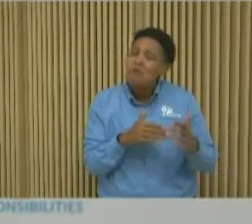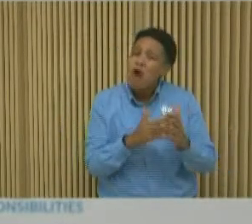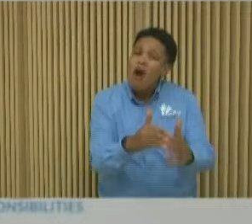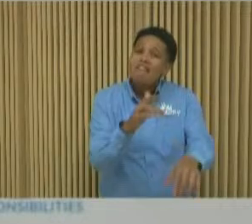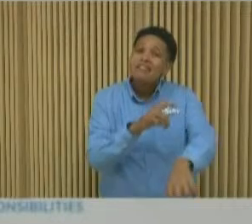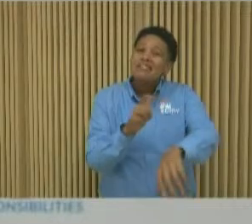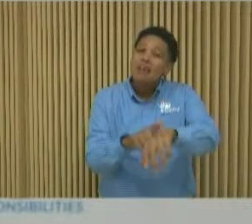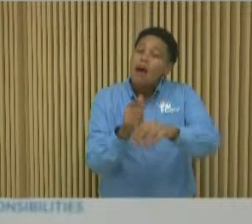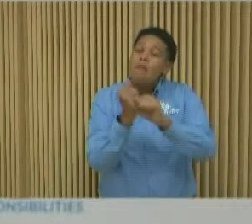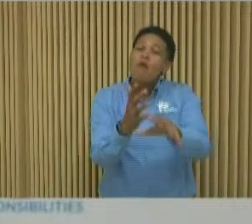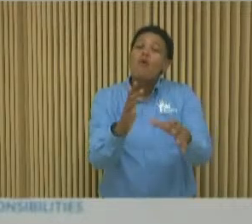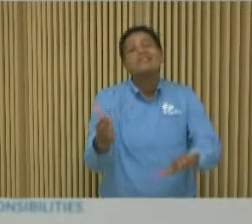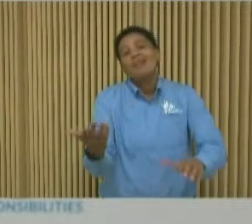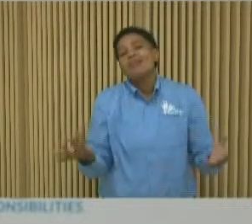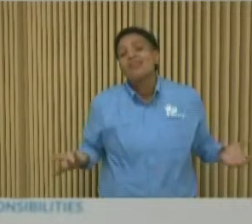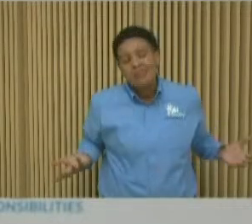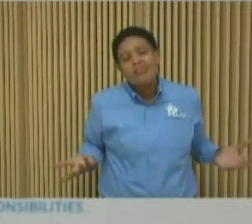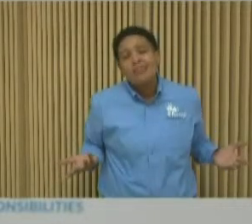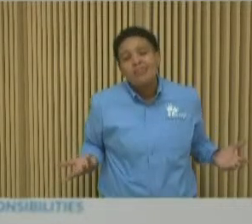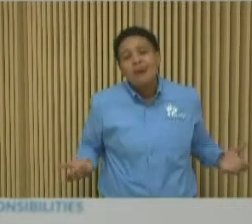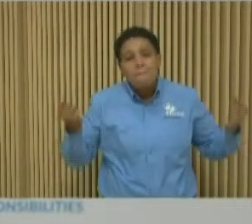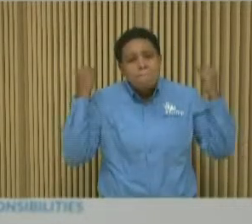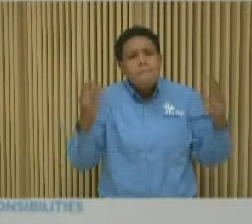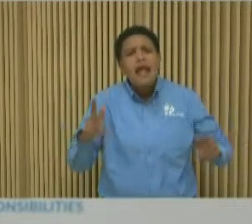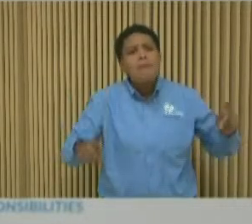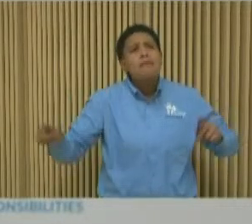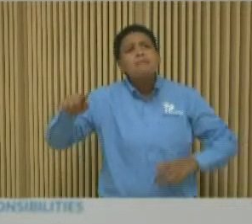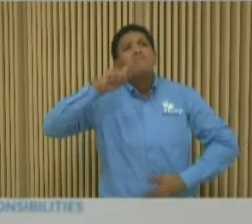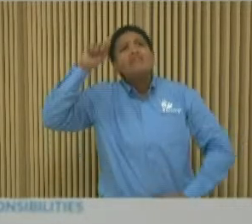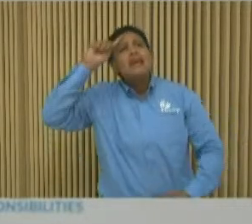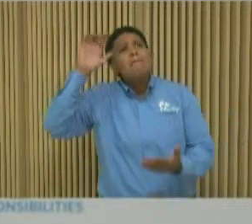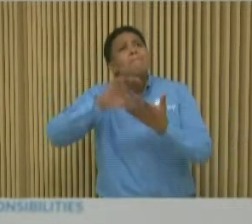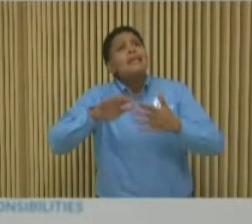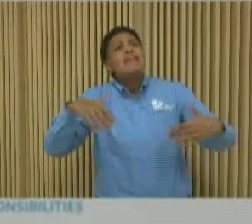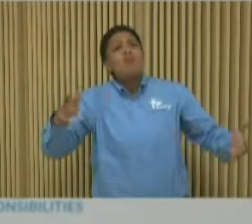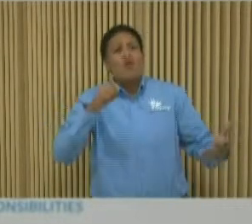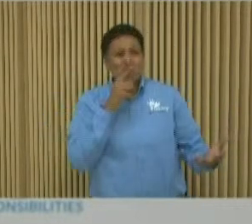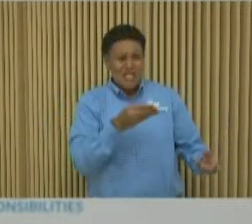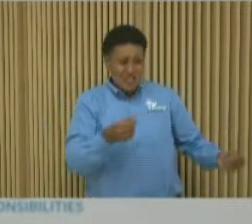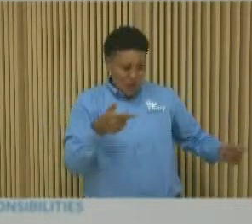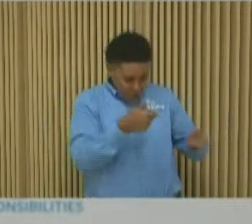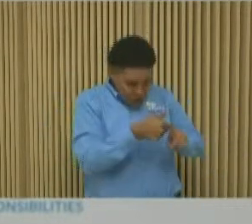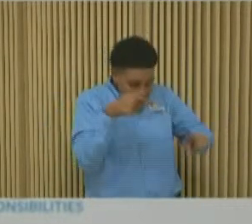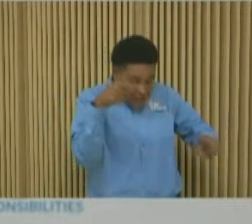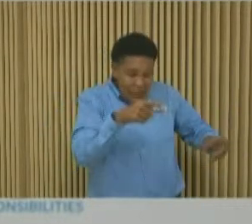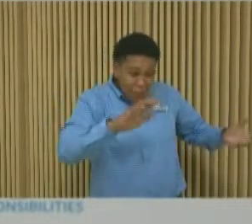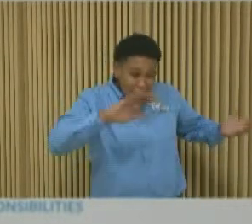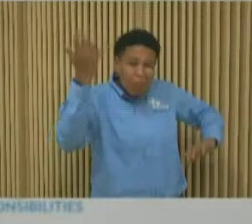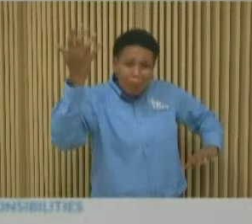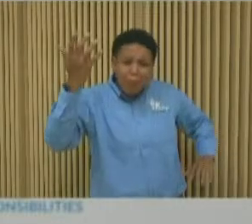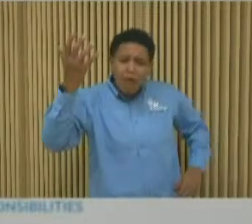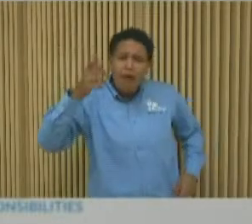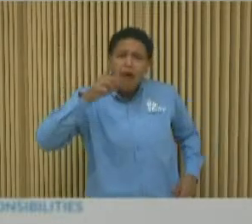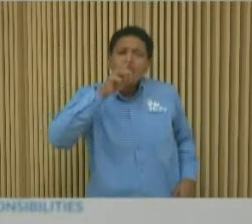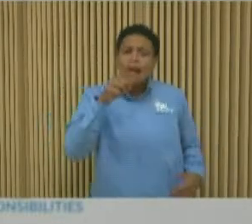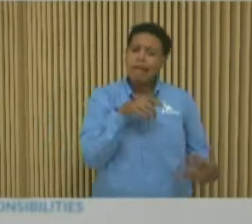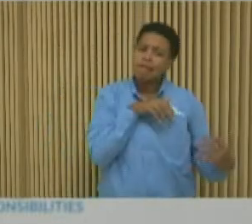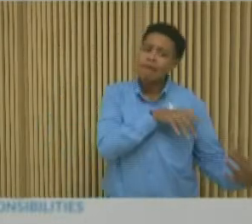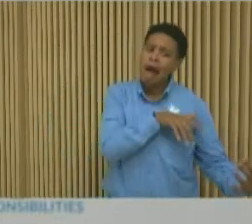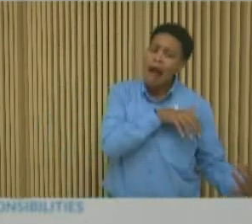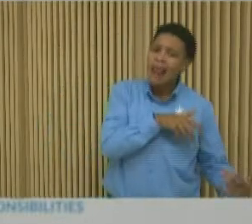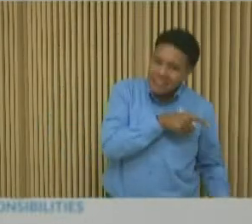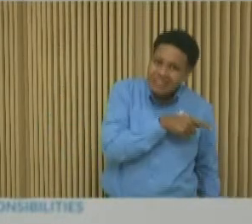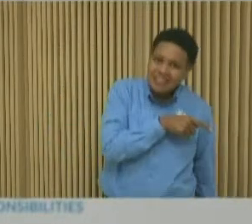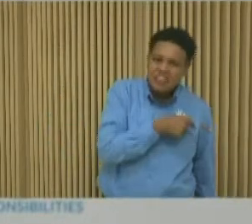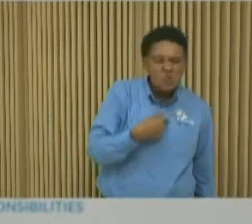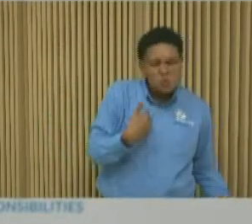death. Far too many people believe that the solution to dispute is with violence,